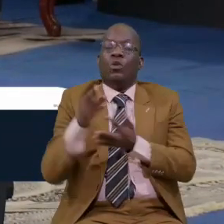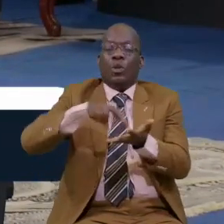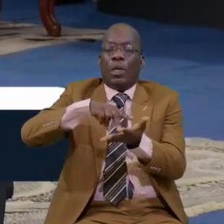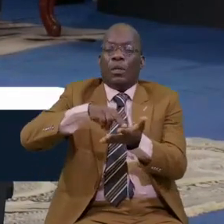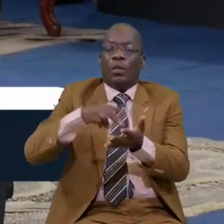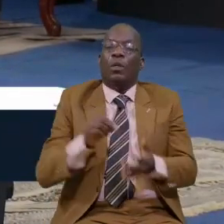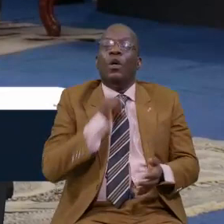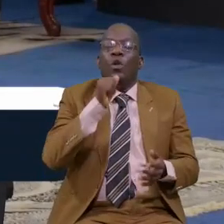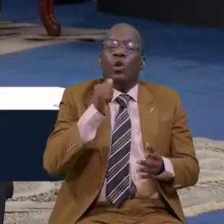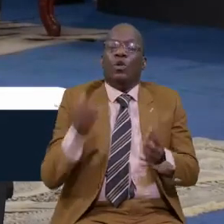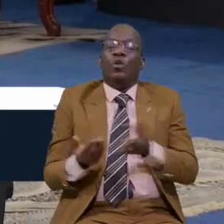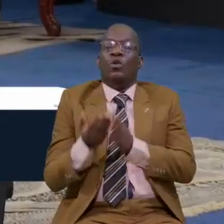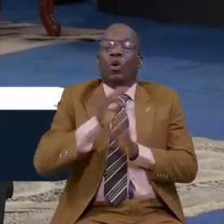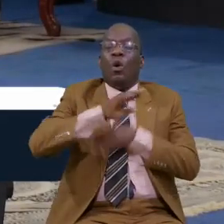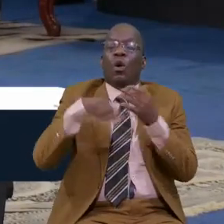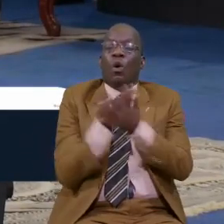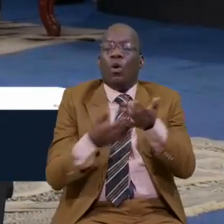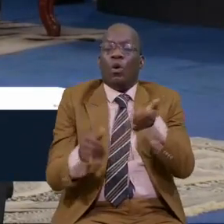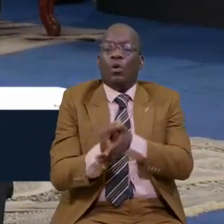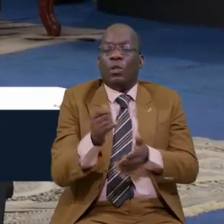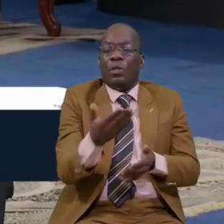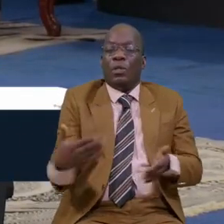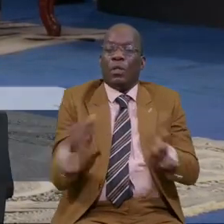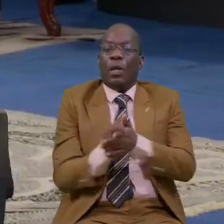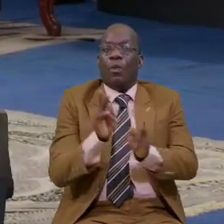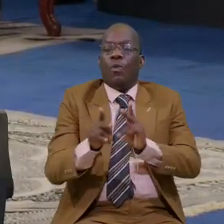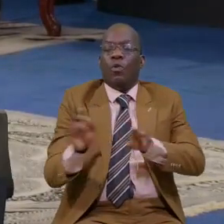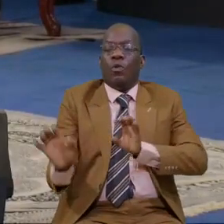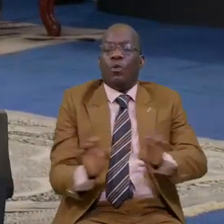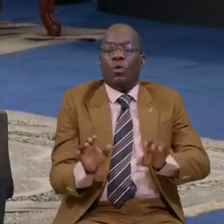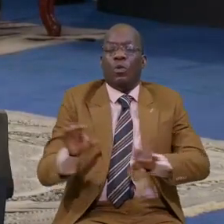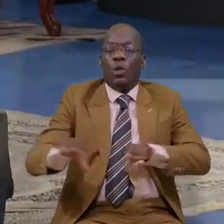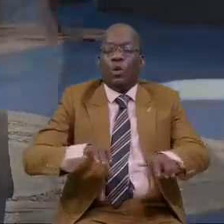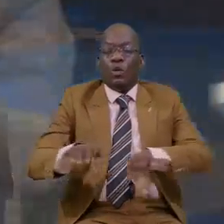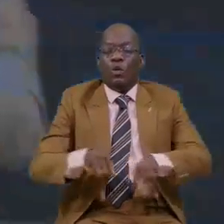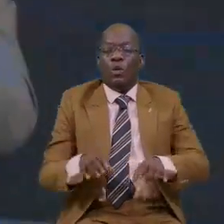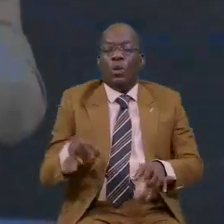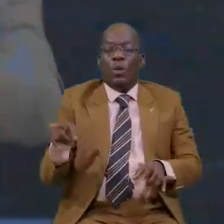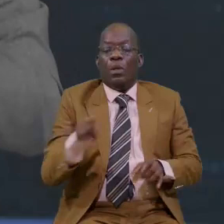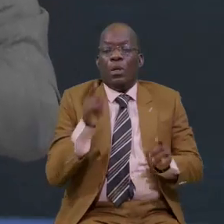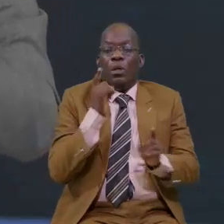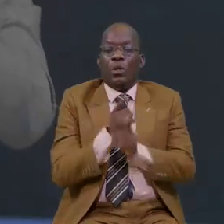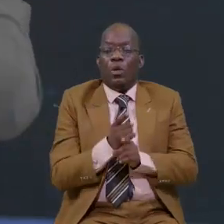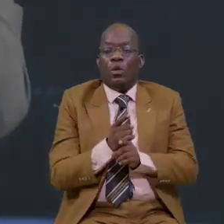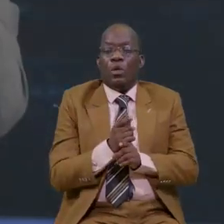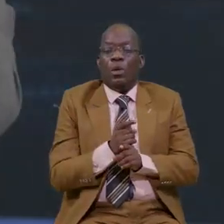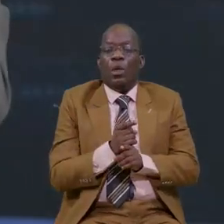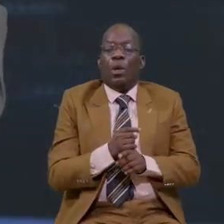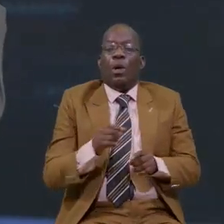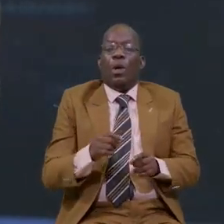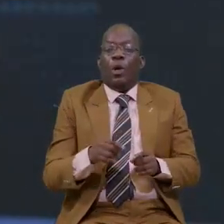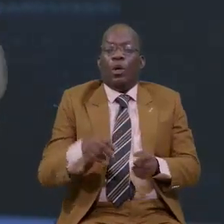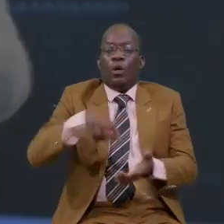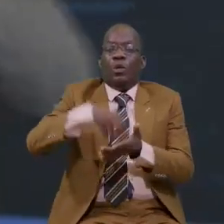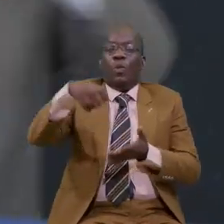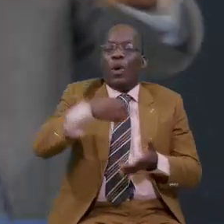things people do, and they're happy, and they're just, you know, throwing buttocks and throwing legs and everything everywhere,